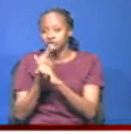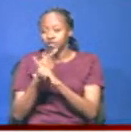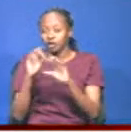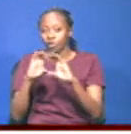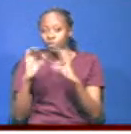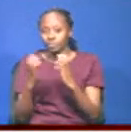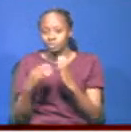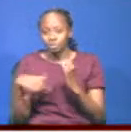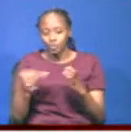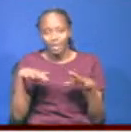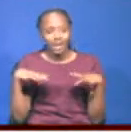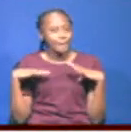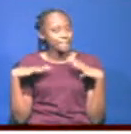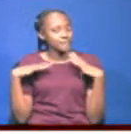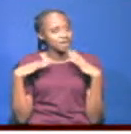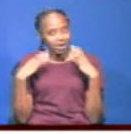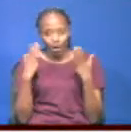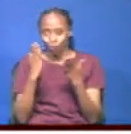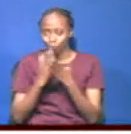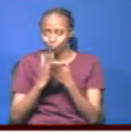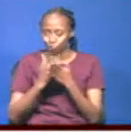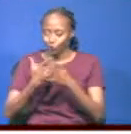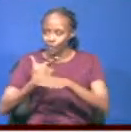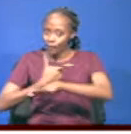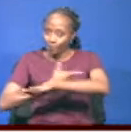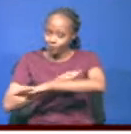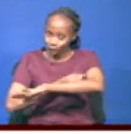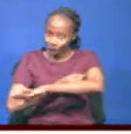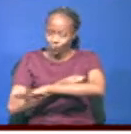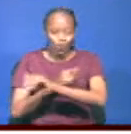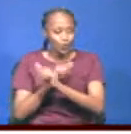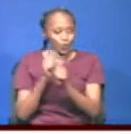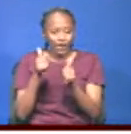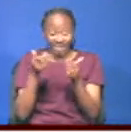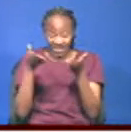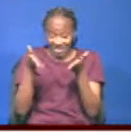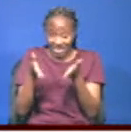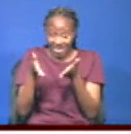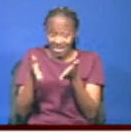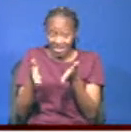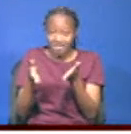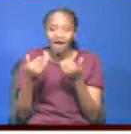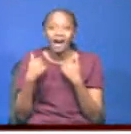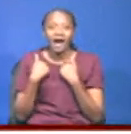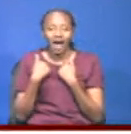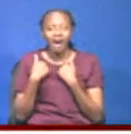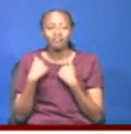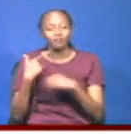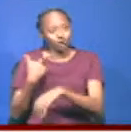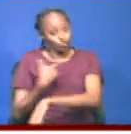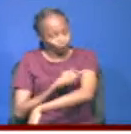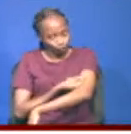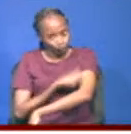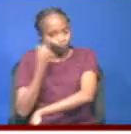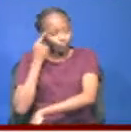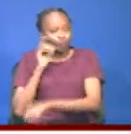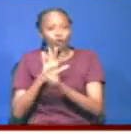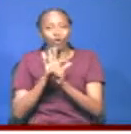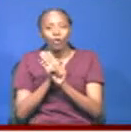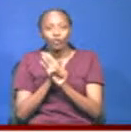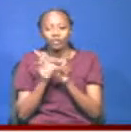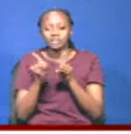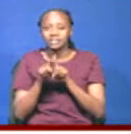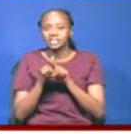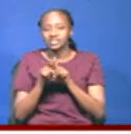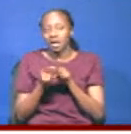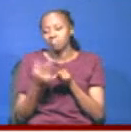have one of the first movable vaccination units right here, this groundbreaking. So we are actually vaccinating people here for COVID-19, recently launched with the